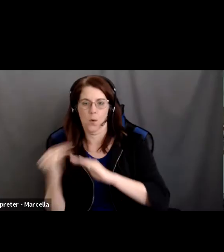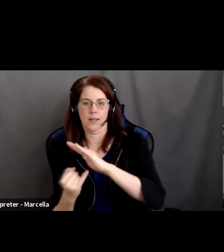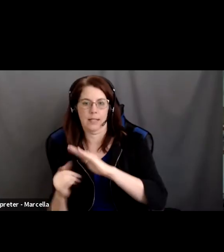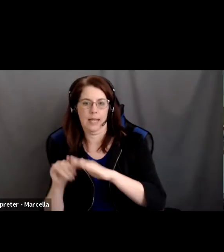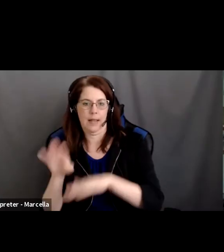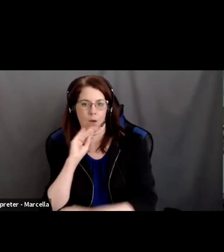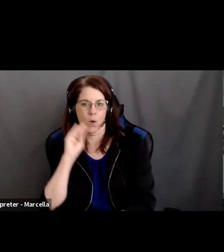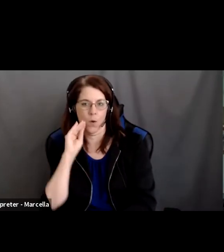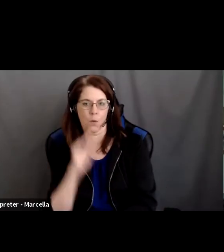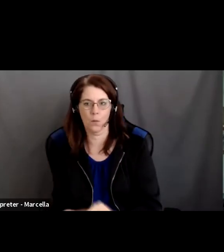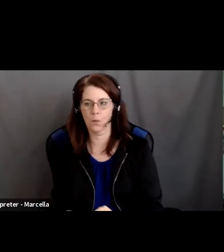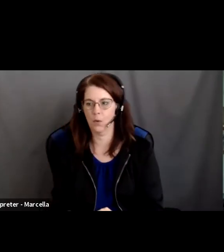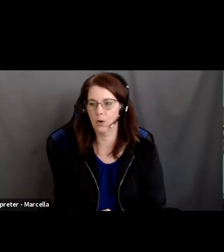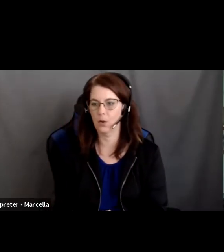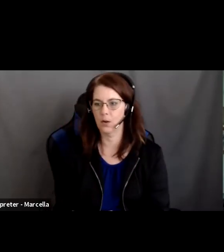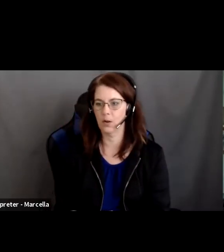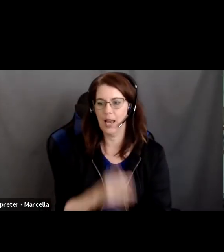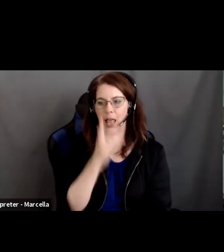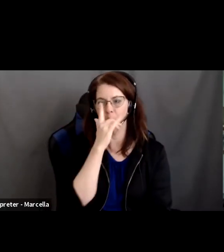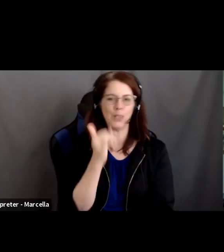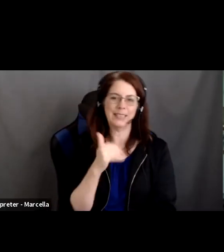It looks like he's got on the first hazmat suit.